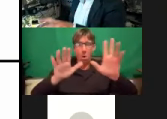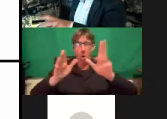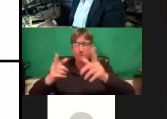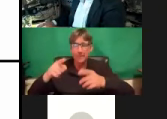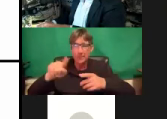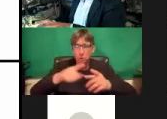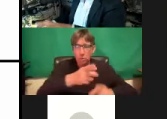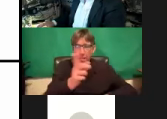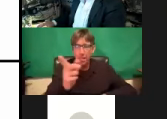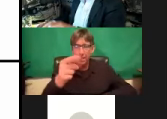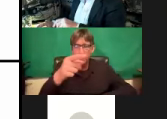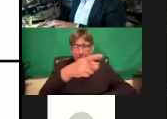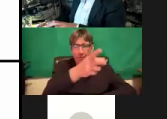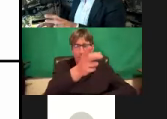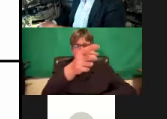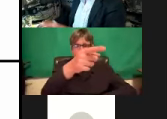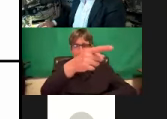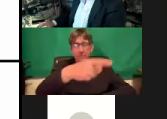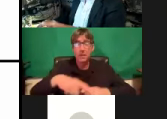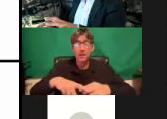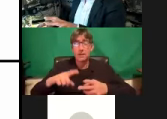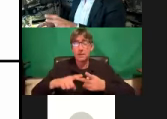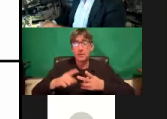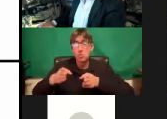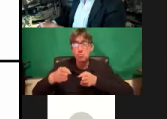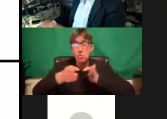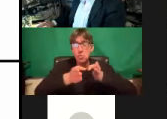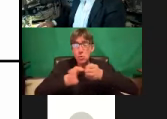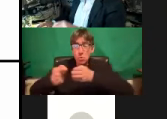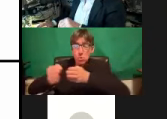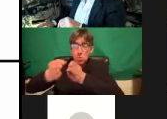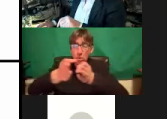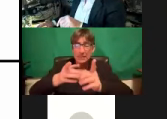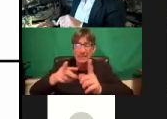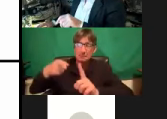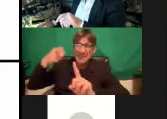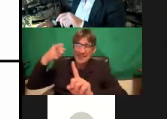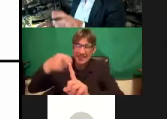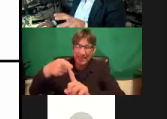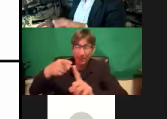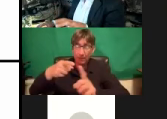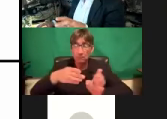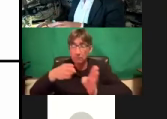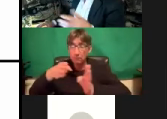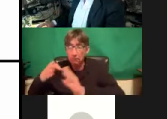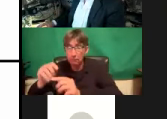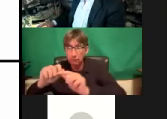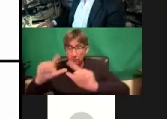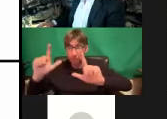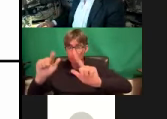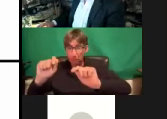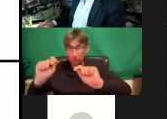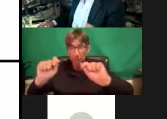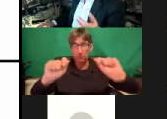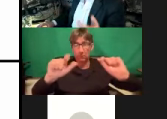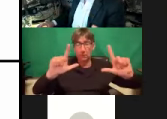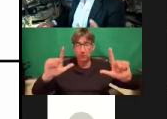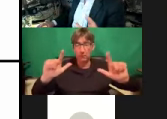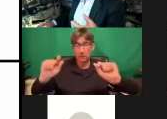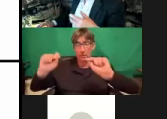route specific pages also have a very excellent live map. Is there, or could there be,